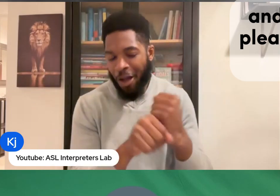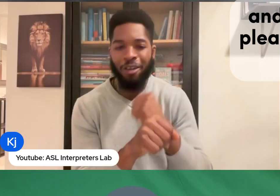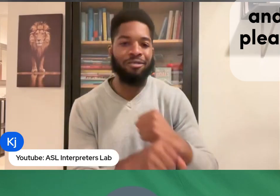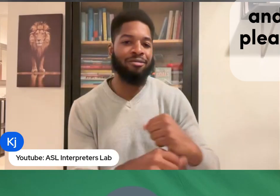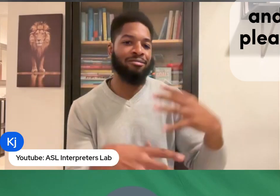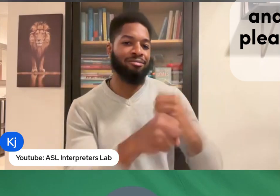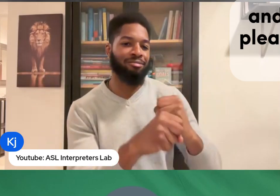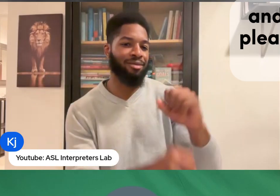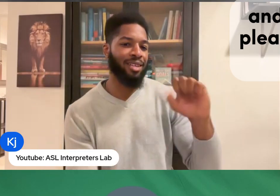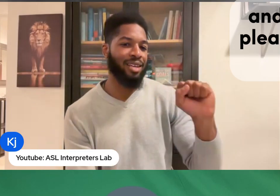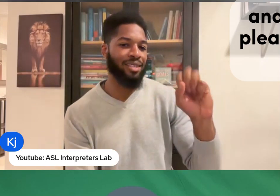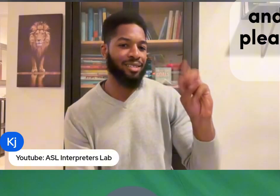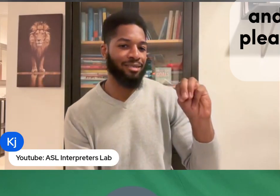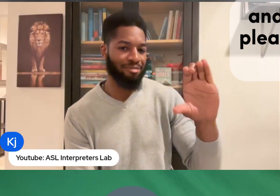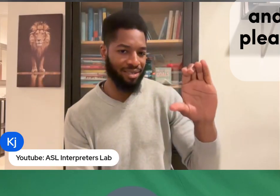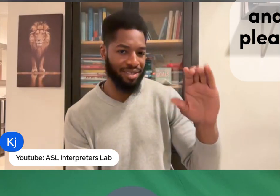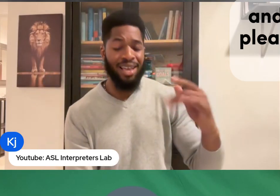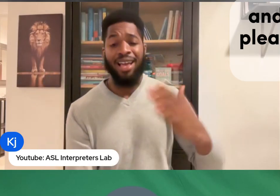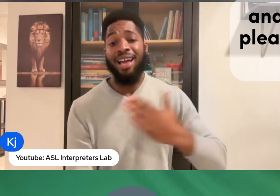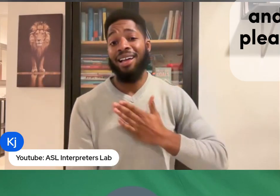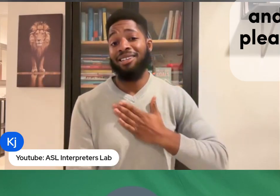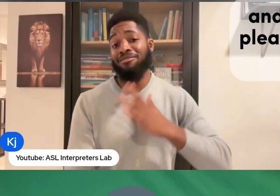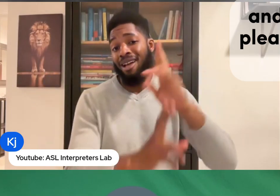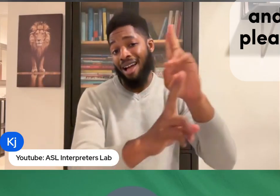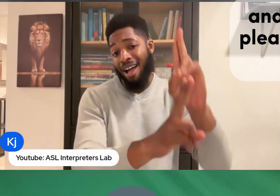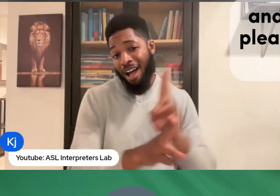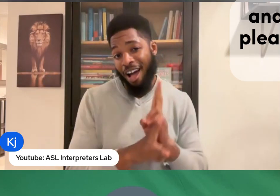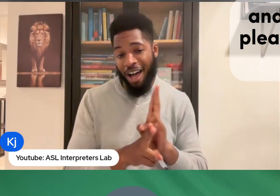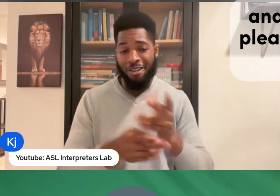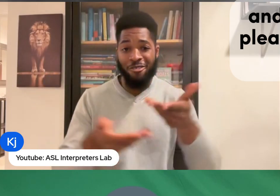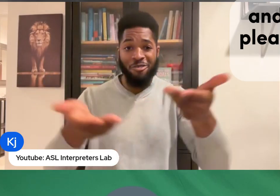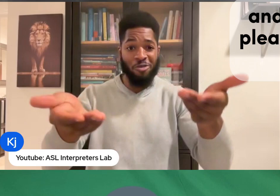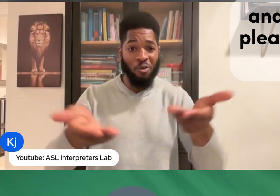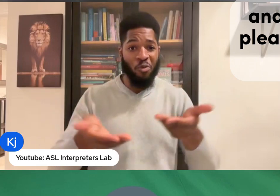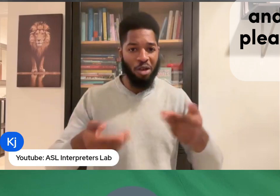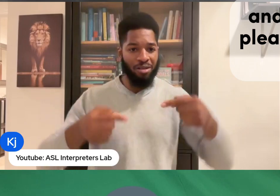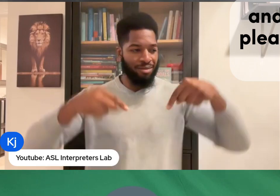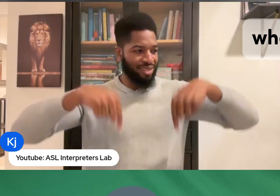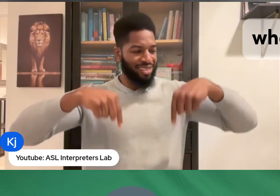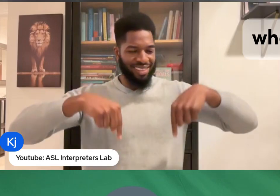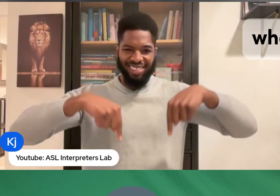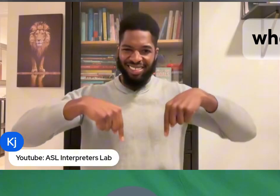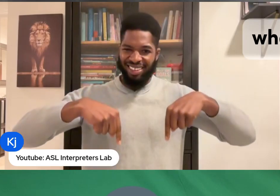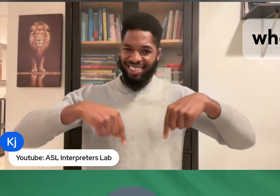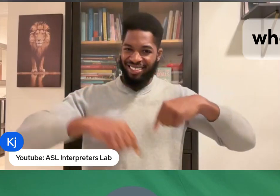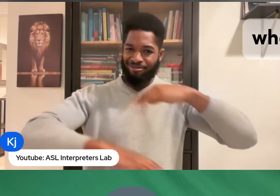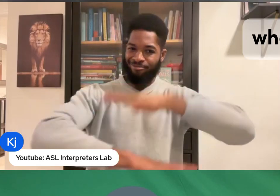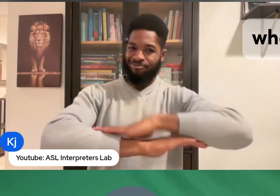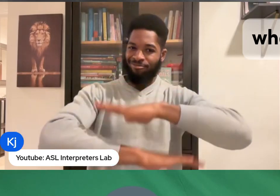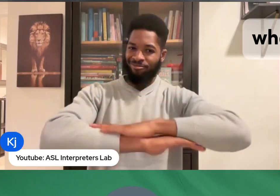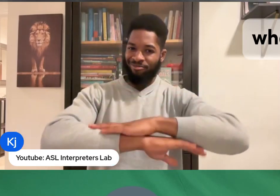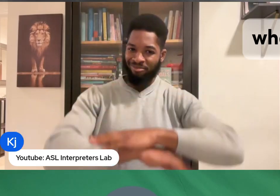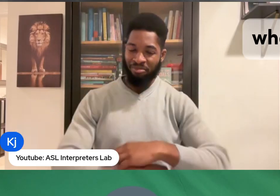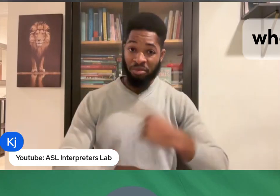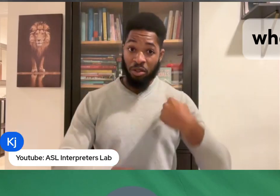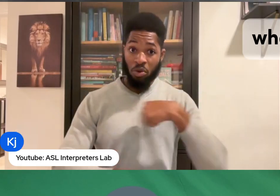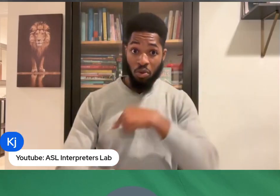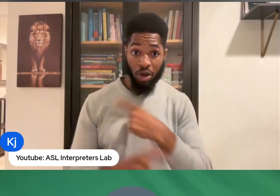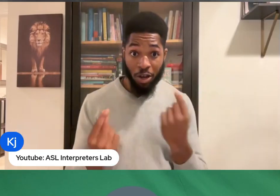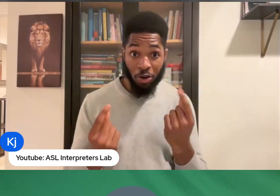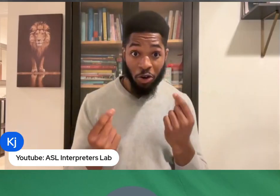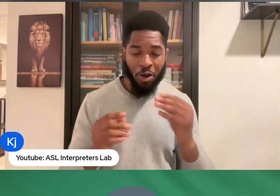my honor and indeed pleasure to welcome you to this platform where we provide